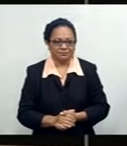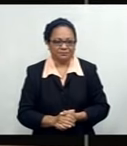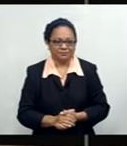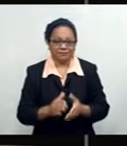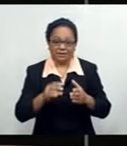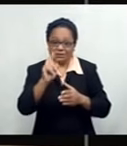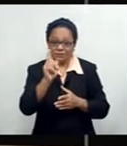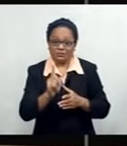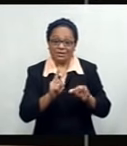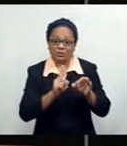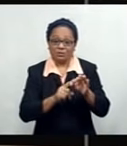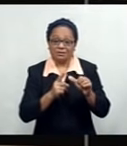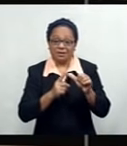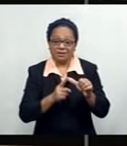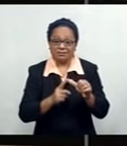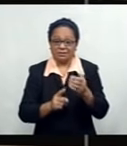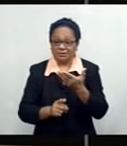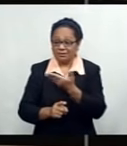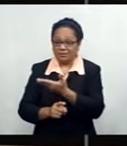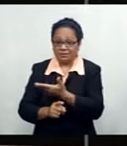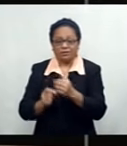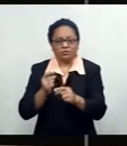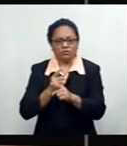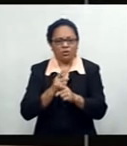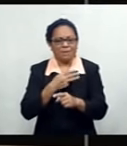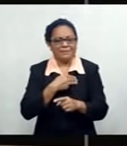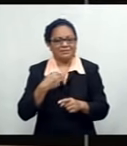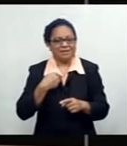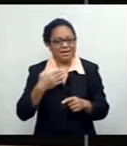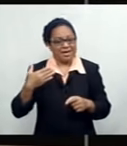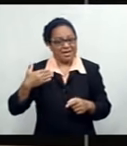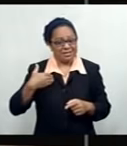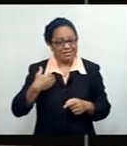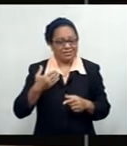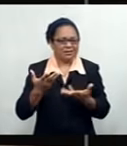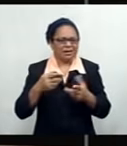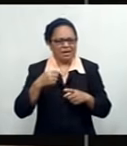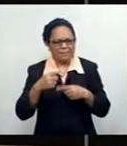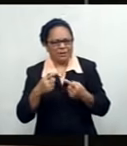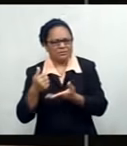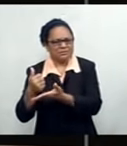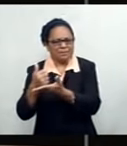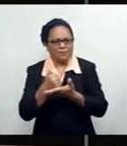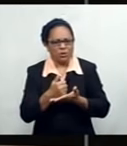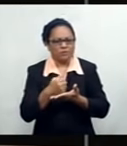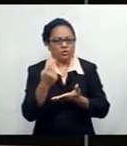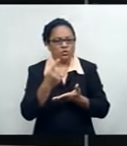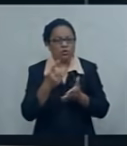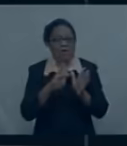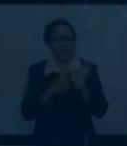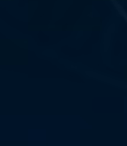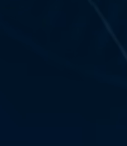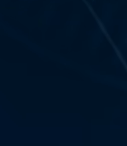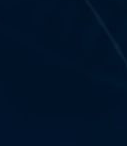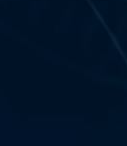In tonight's Q&A, Christiana Uluwai speaks with the Minister for Health regarding support from our Vuvale partners.